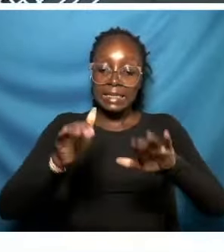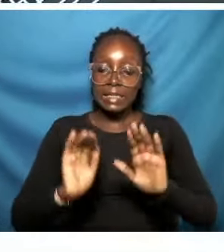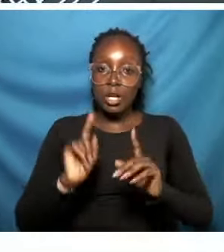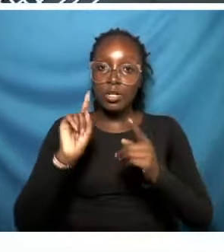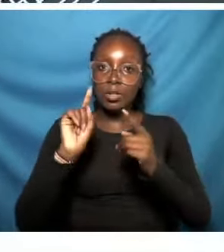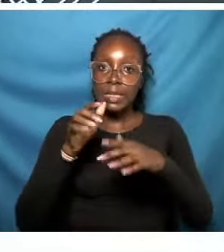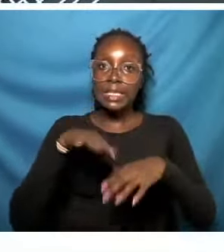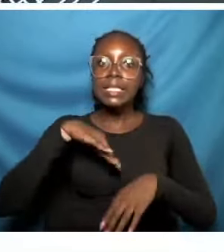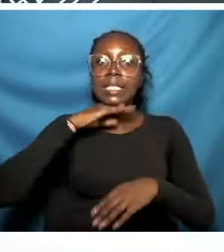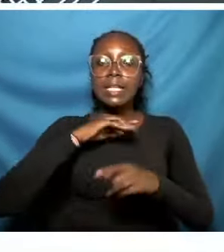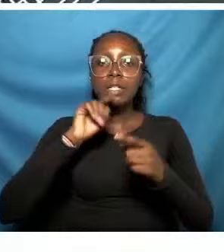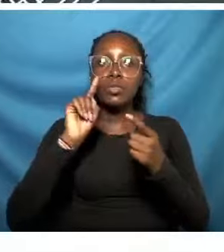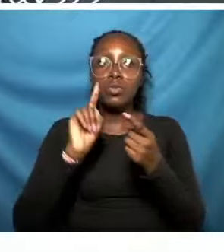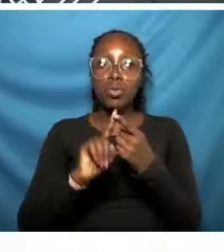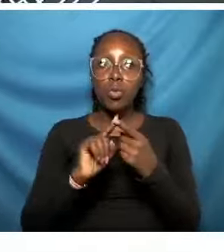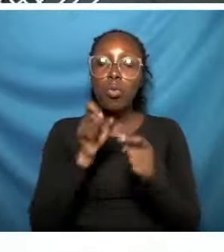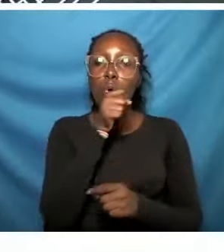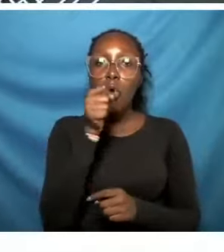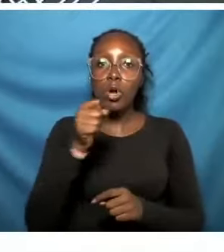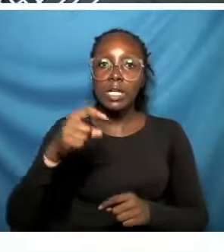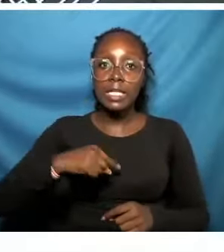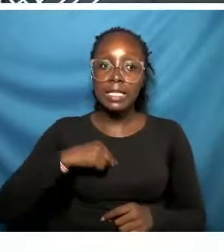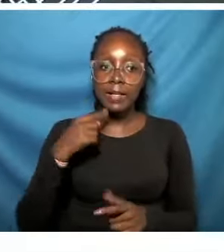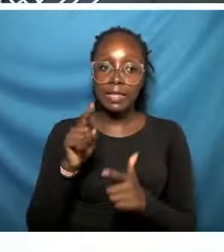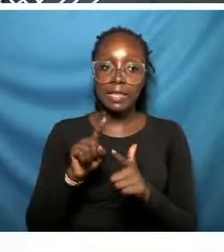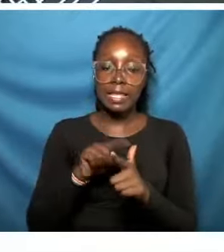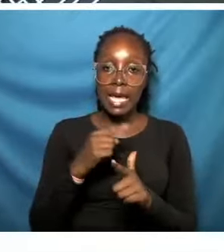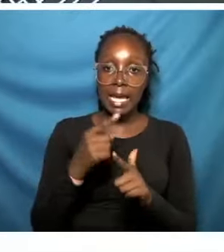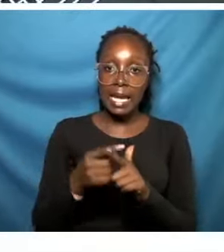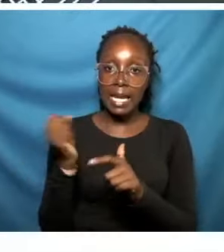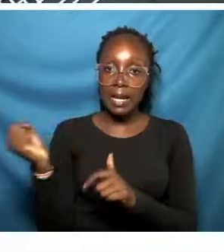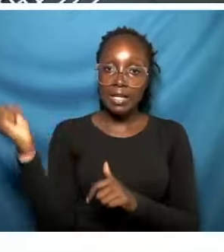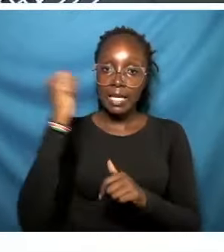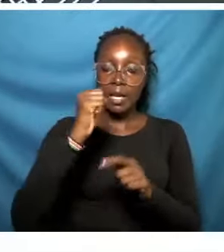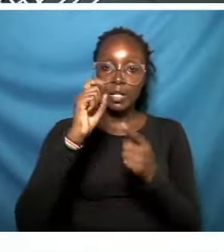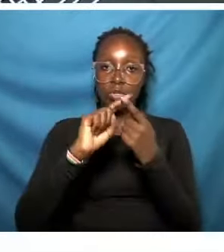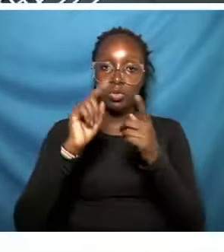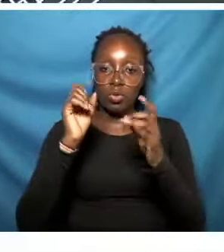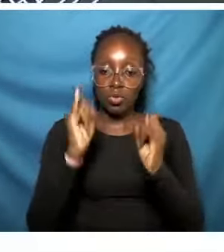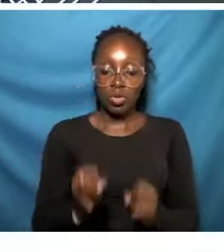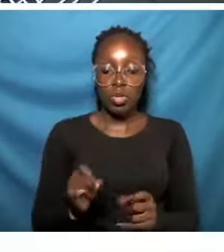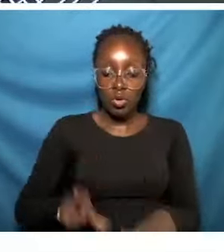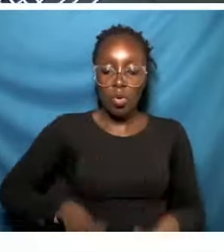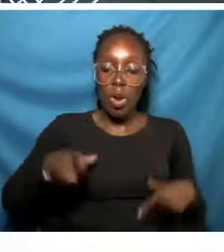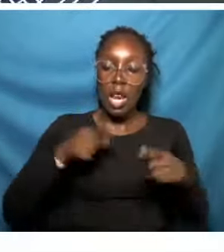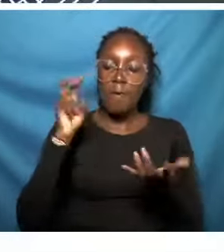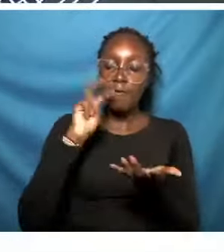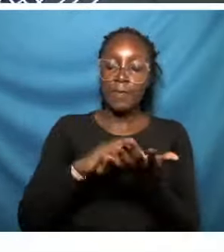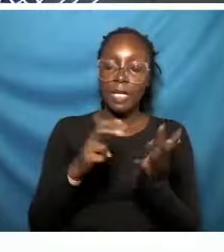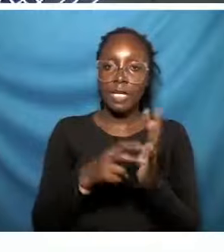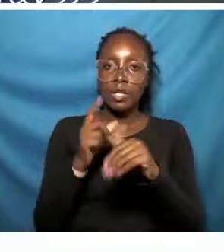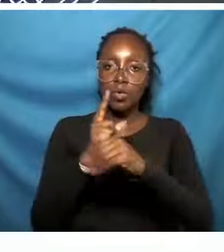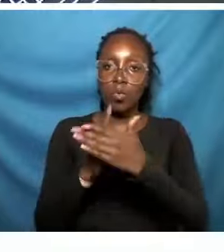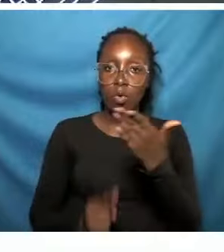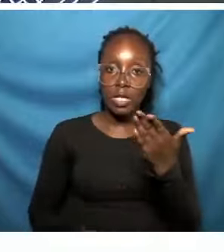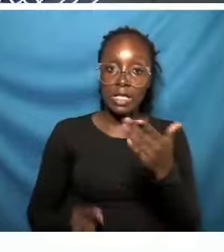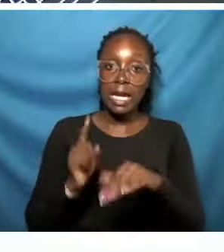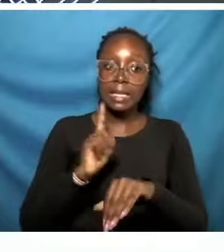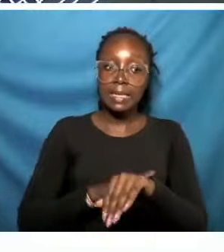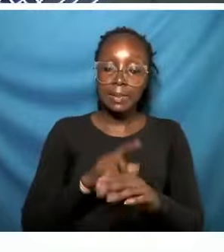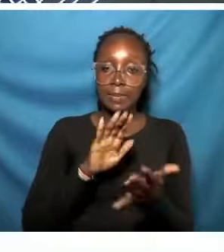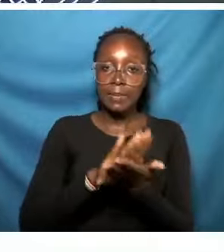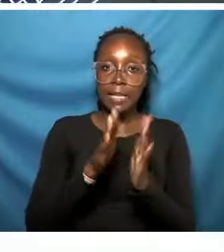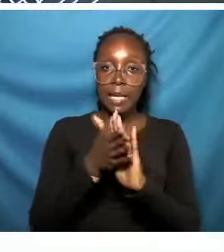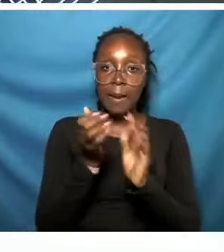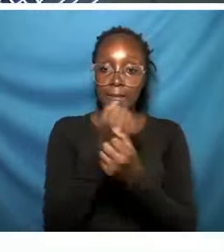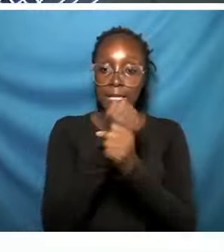and resurrection to a new life, he means that when we get saved, then God makes